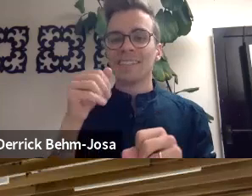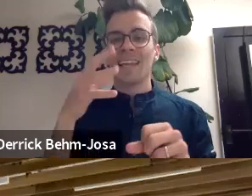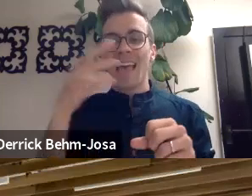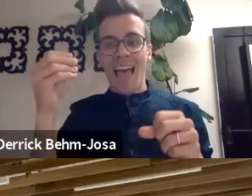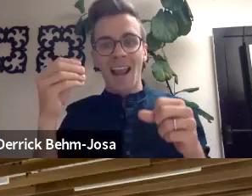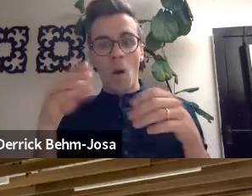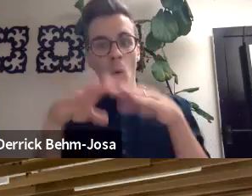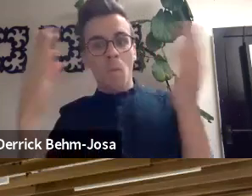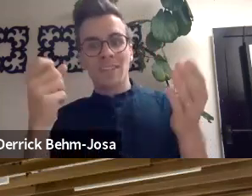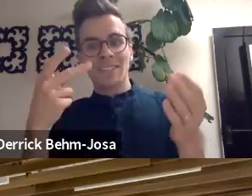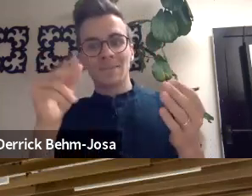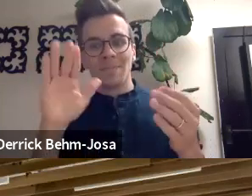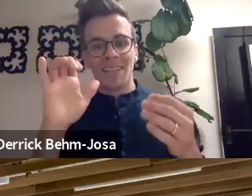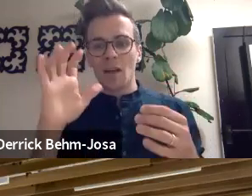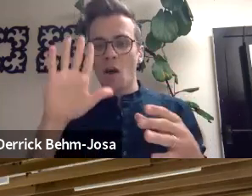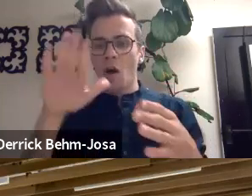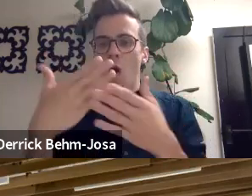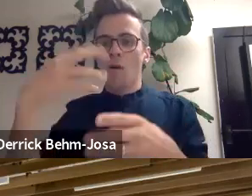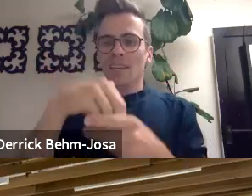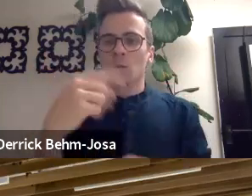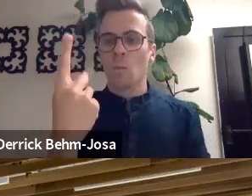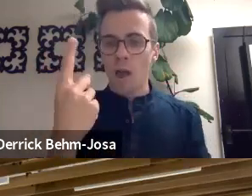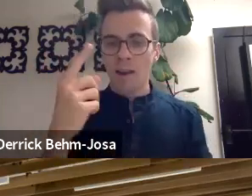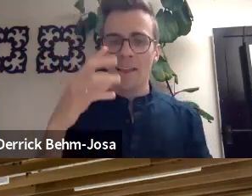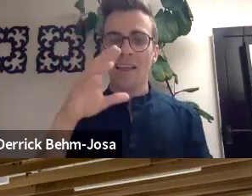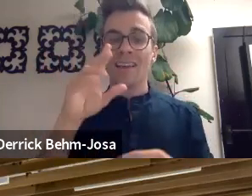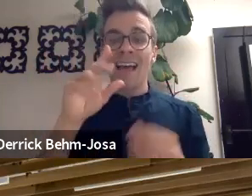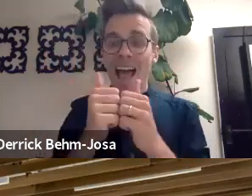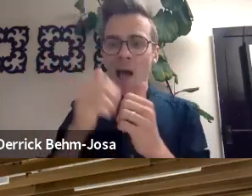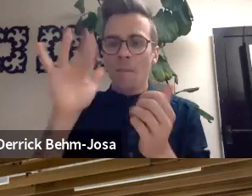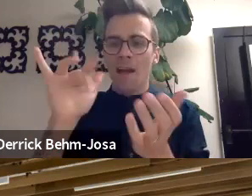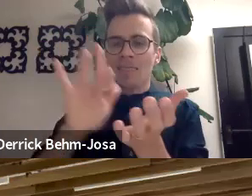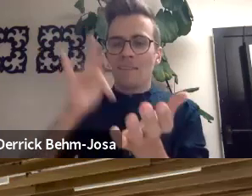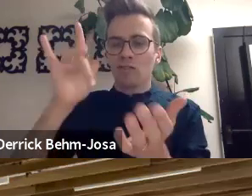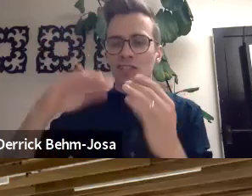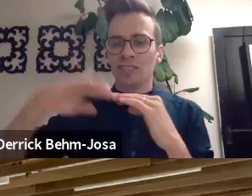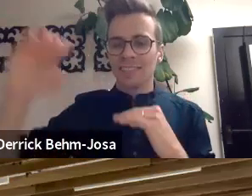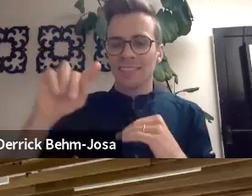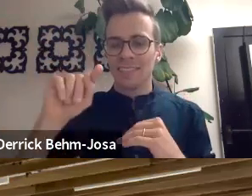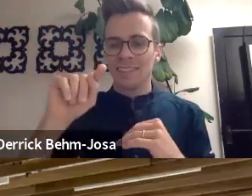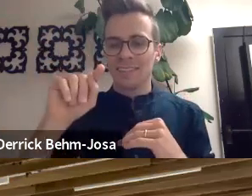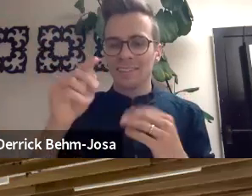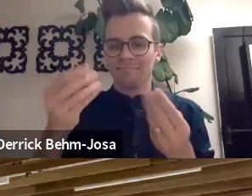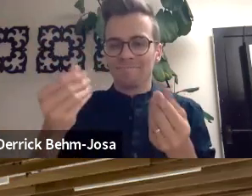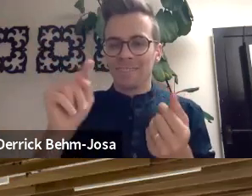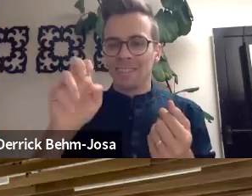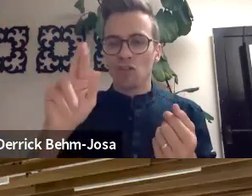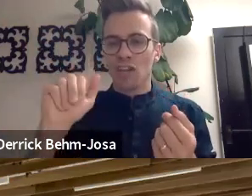this creates a sense of privacy, but also being an open space all in one. And how we were able to